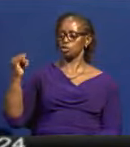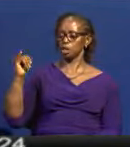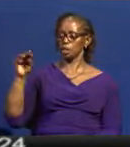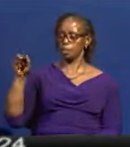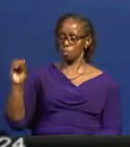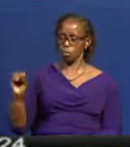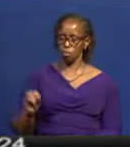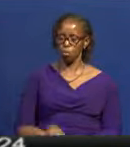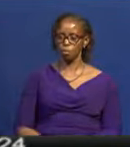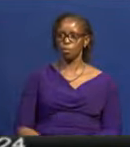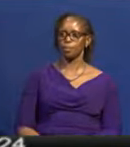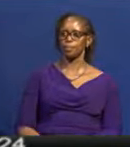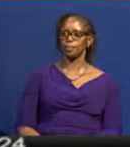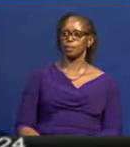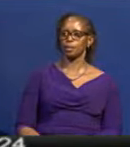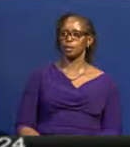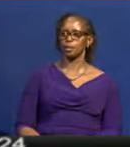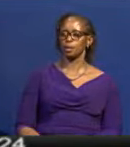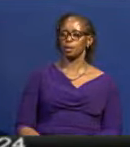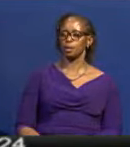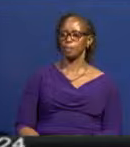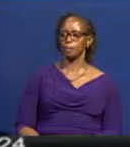Mushira,